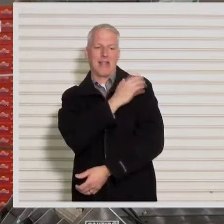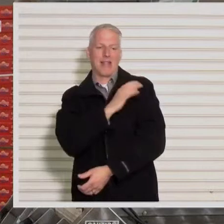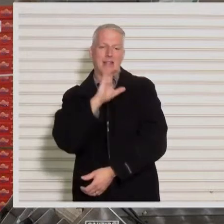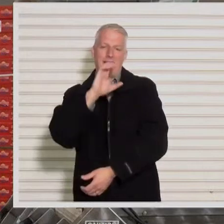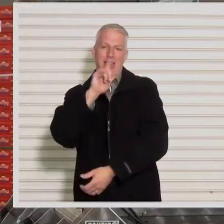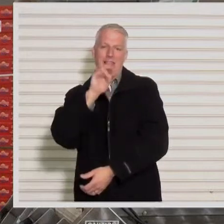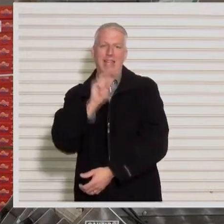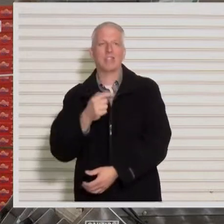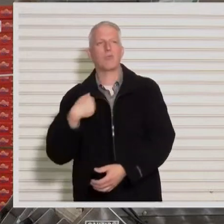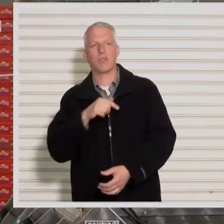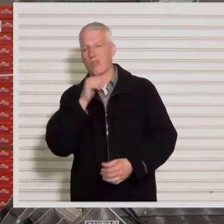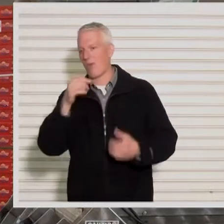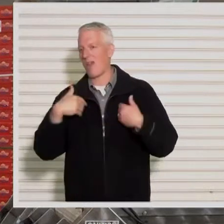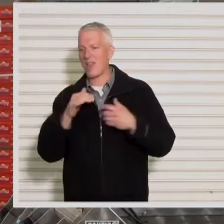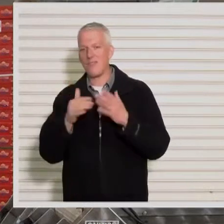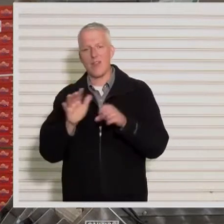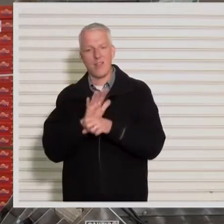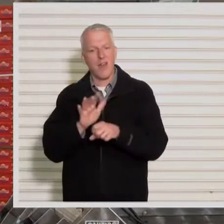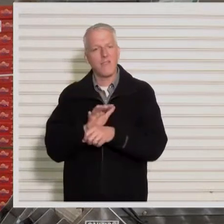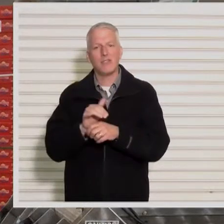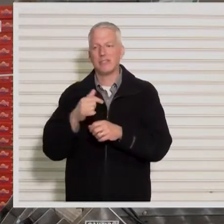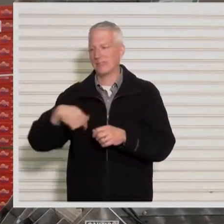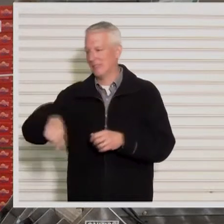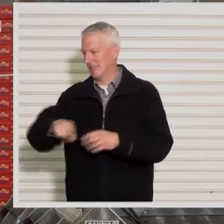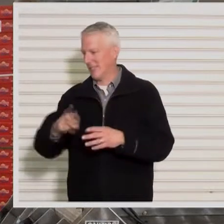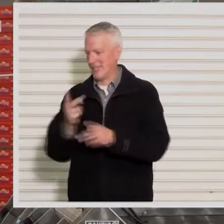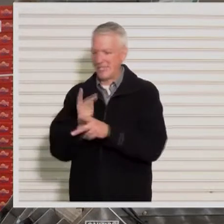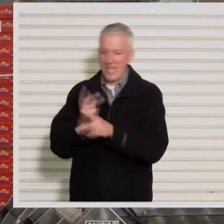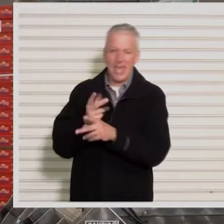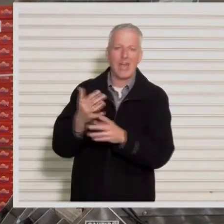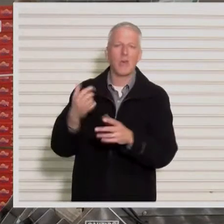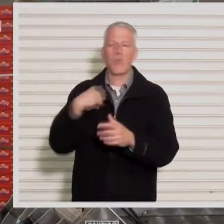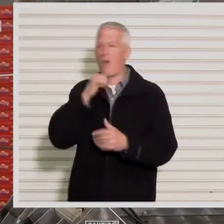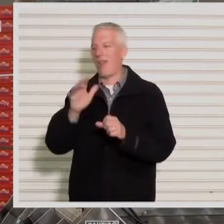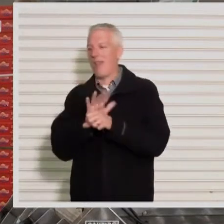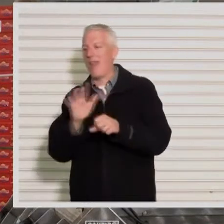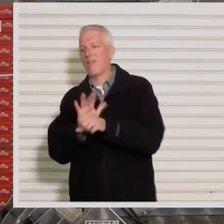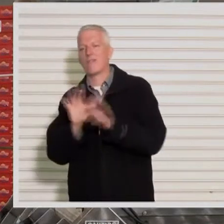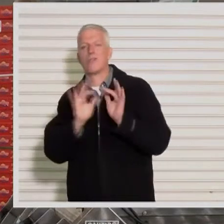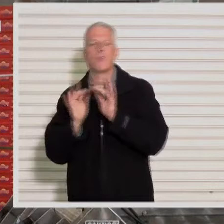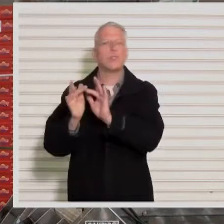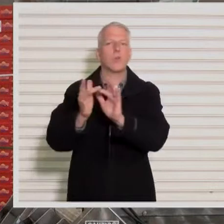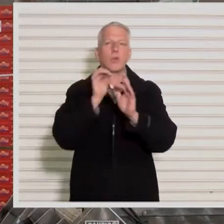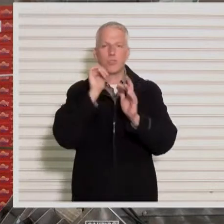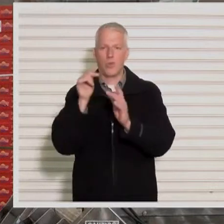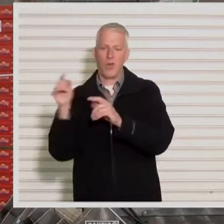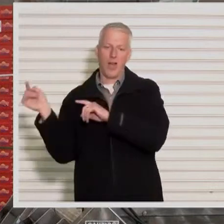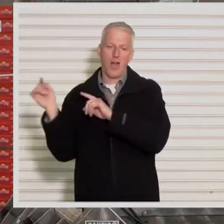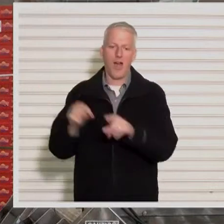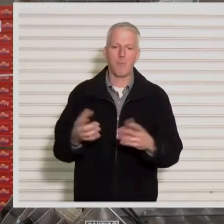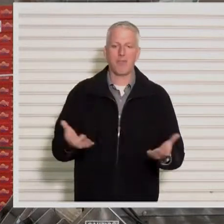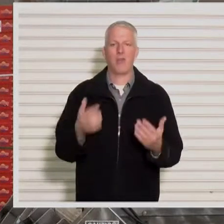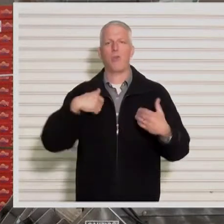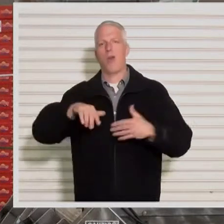enough promotoras. We don't have enough resources to come into our